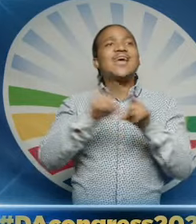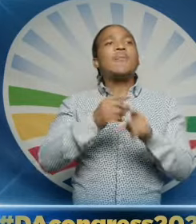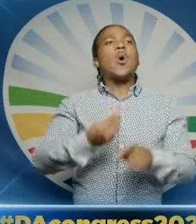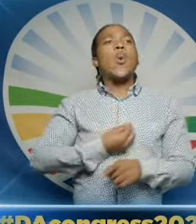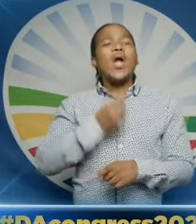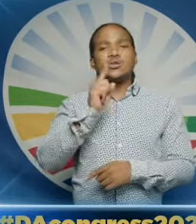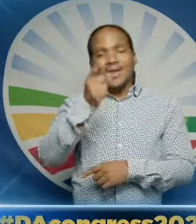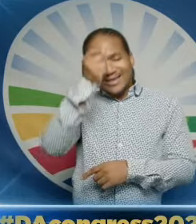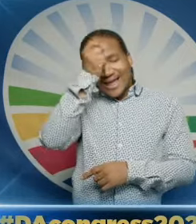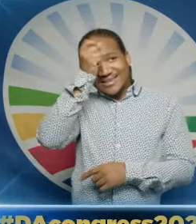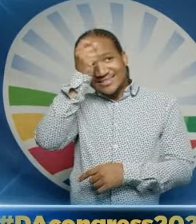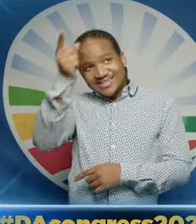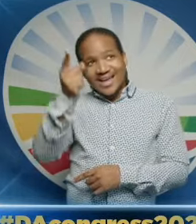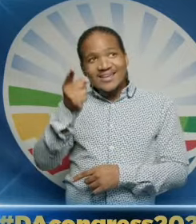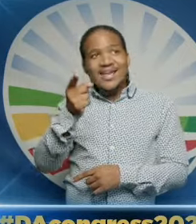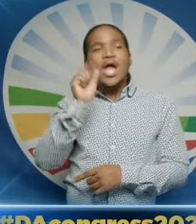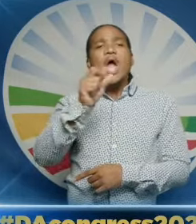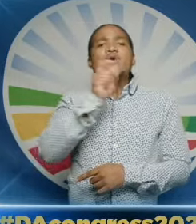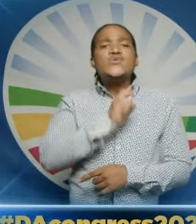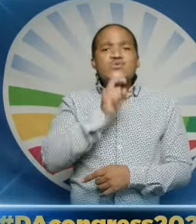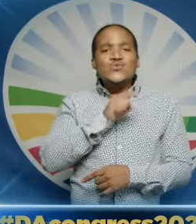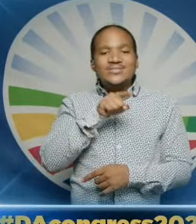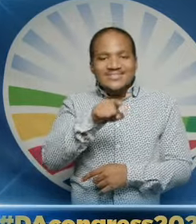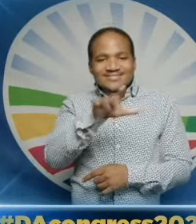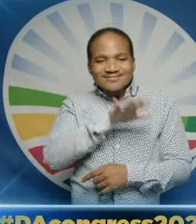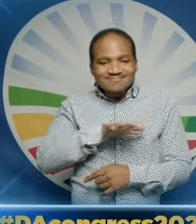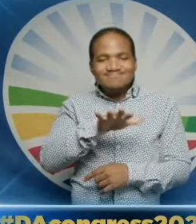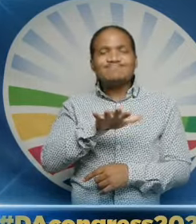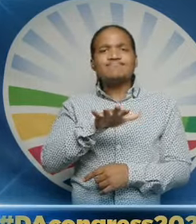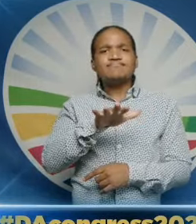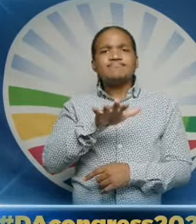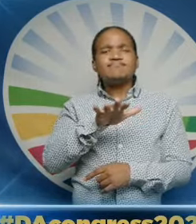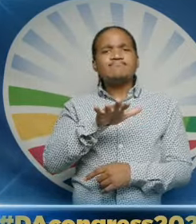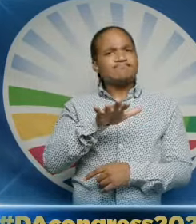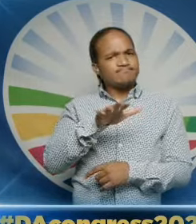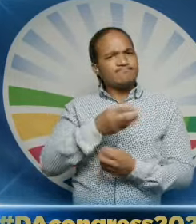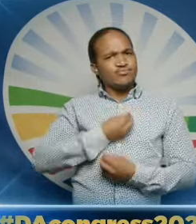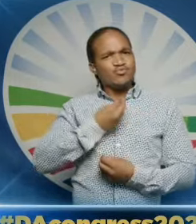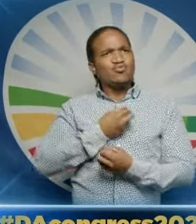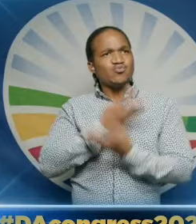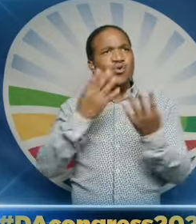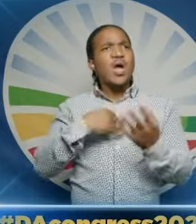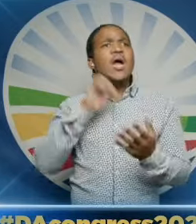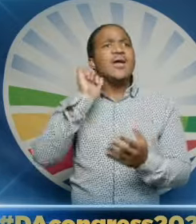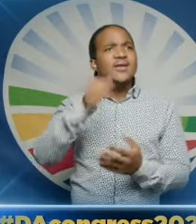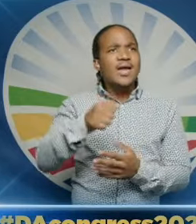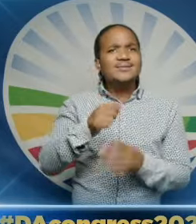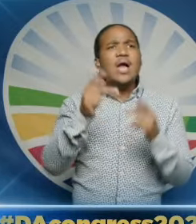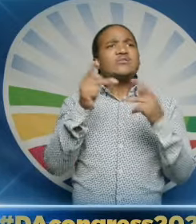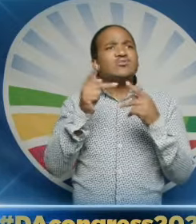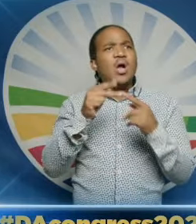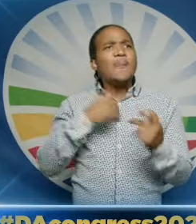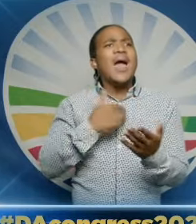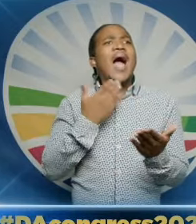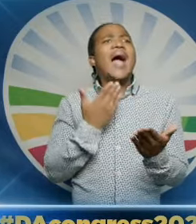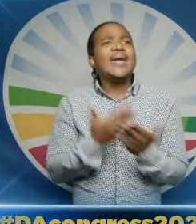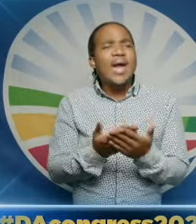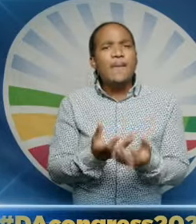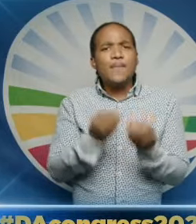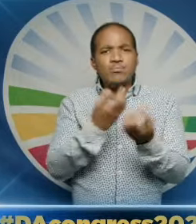could understand, and use the platform that young people were accessing, and saying, here's TikTok, I can give